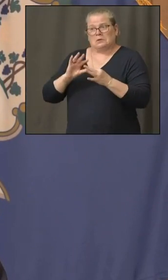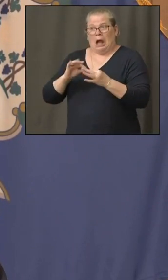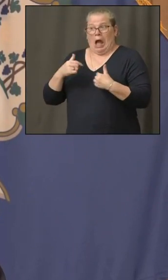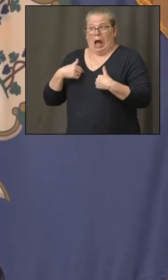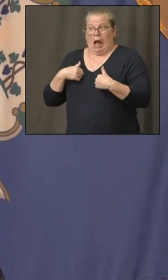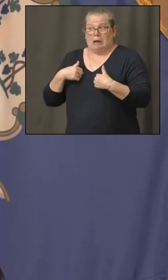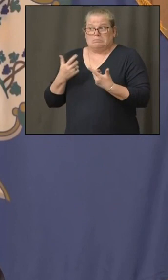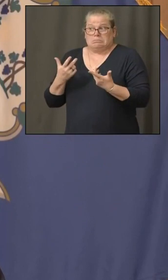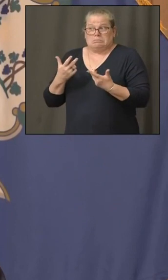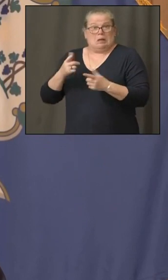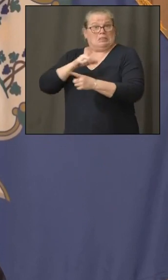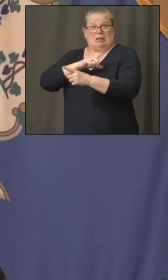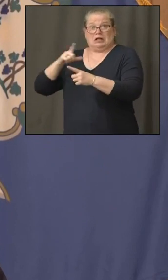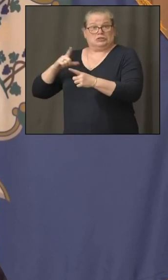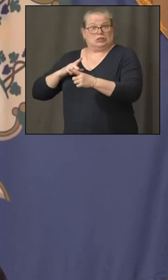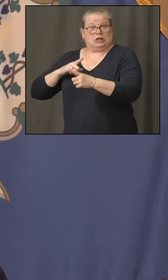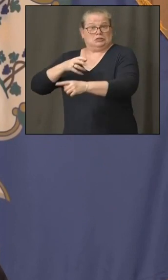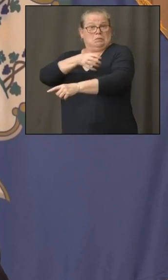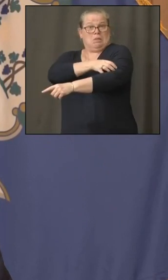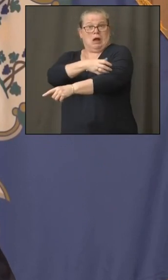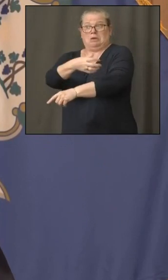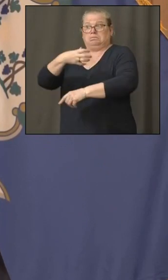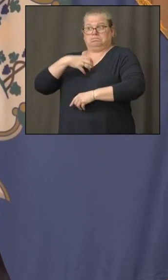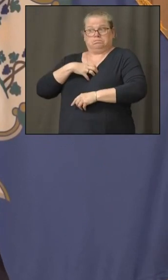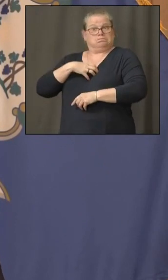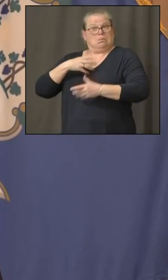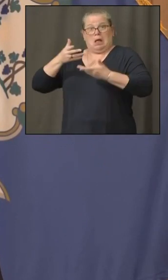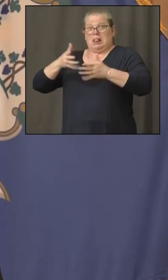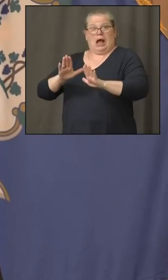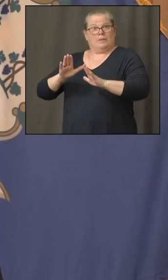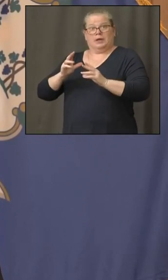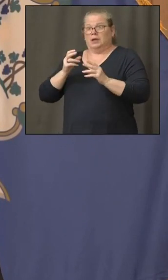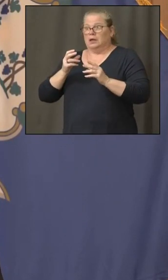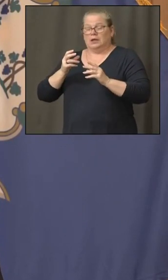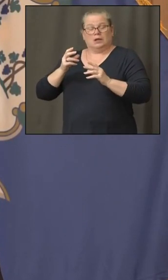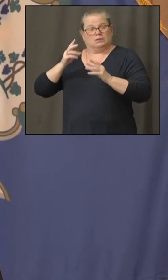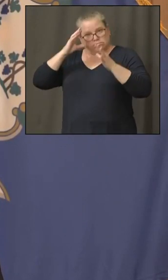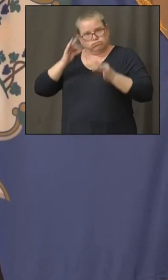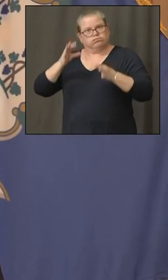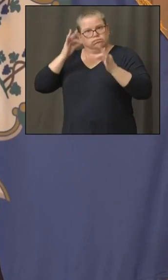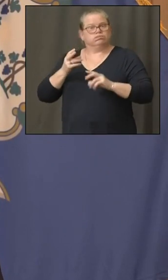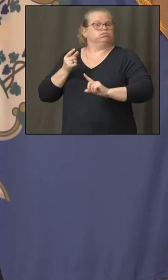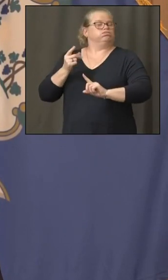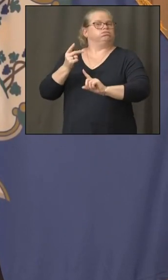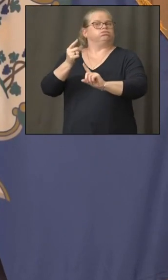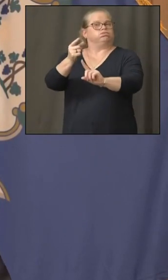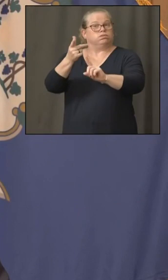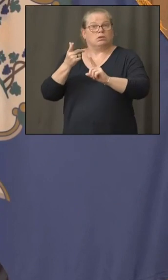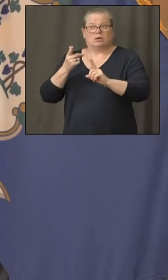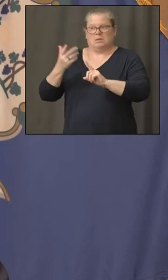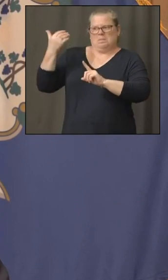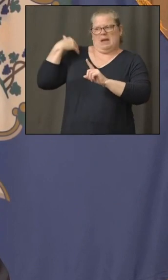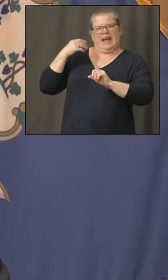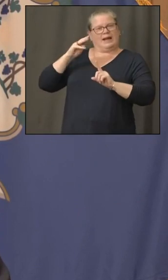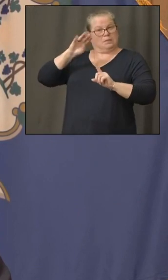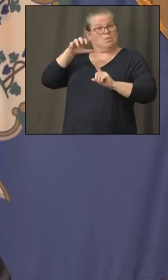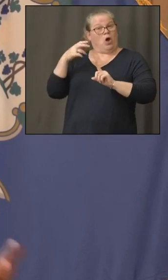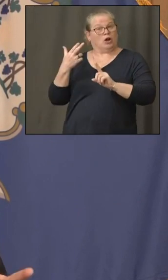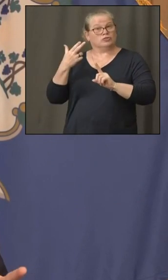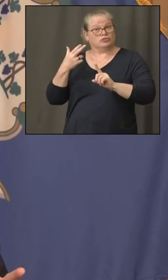on us, and we worked very quickly, had to make a lot of real-time judgments. Sometime September,